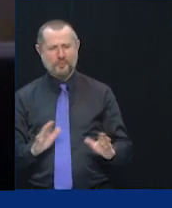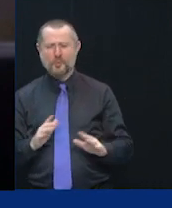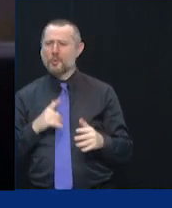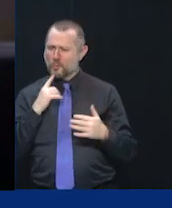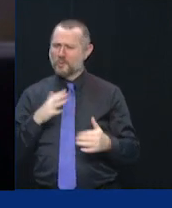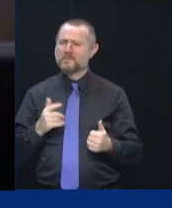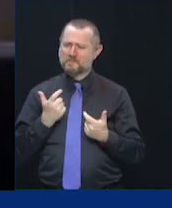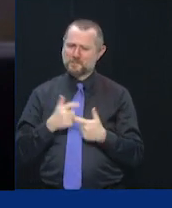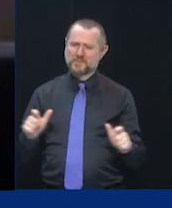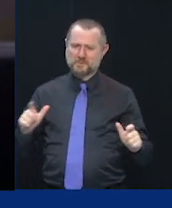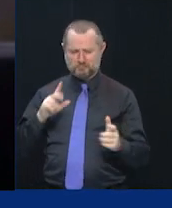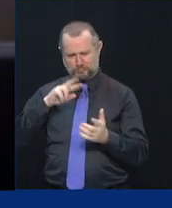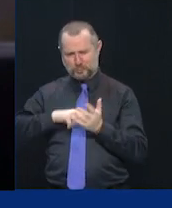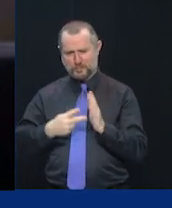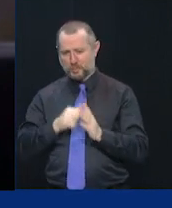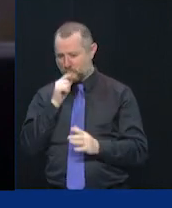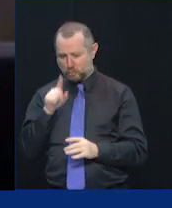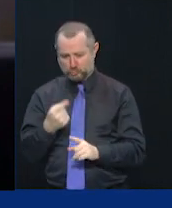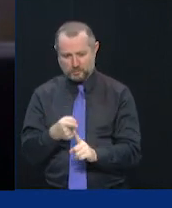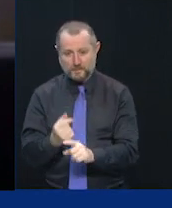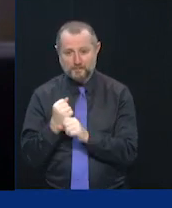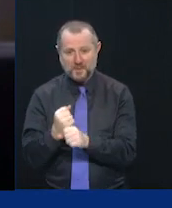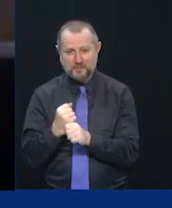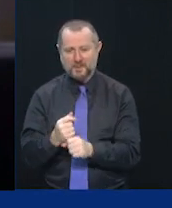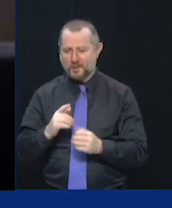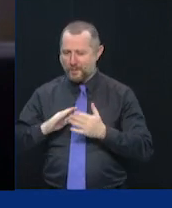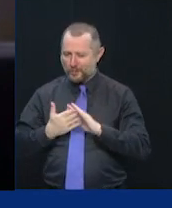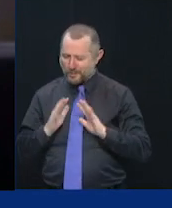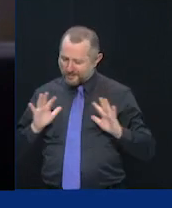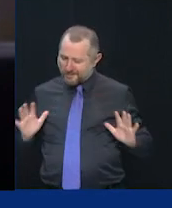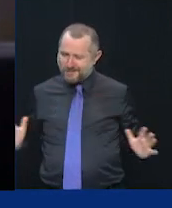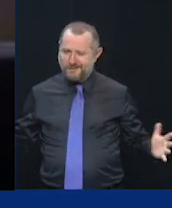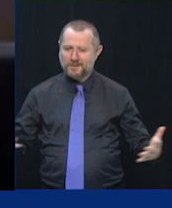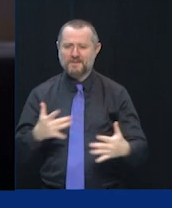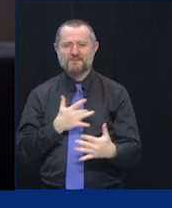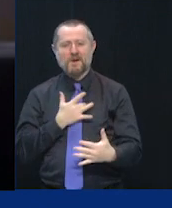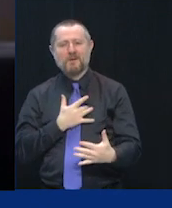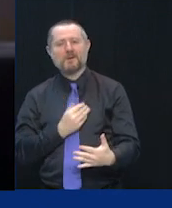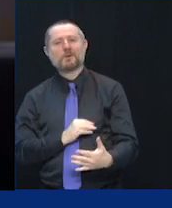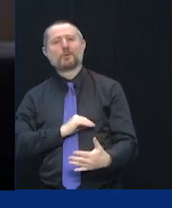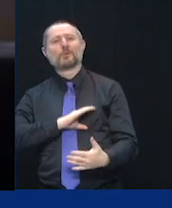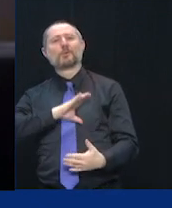purpose than baseball. So we are so honored and privileged to partner